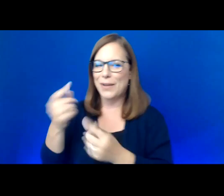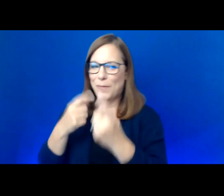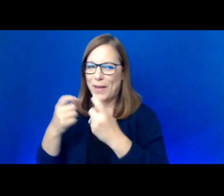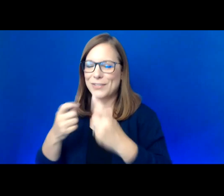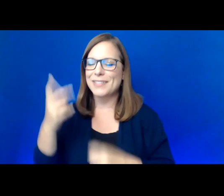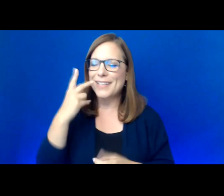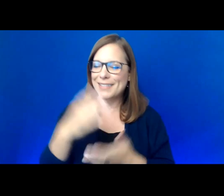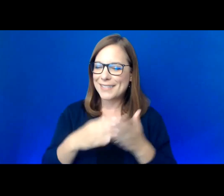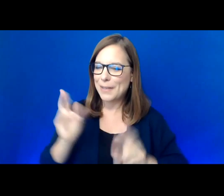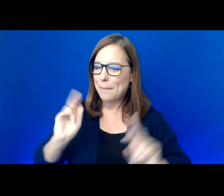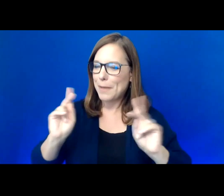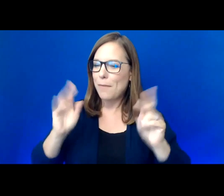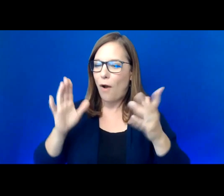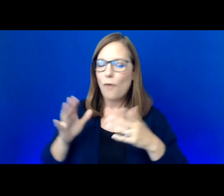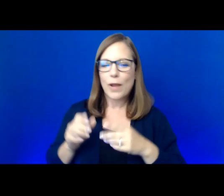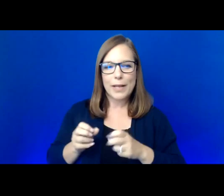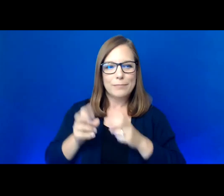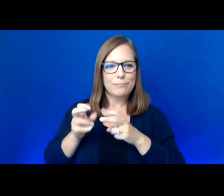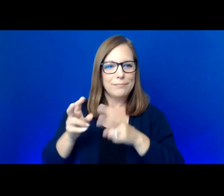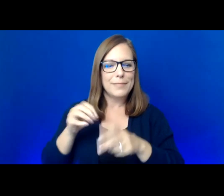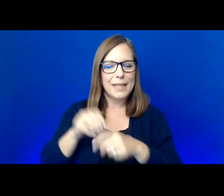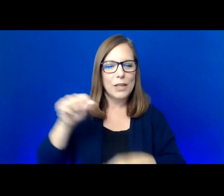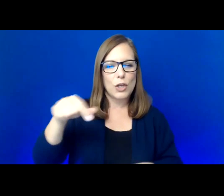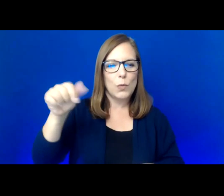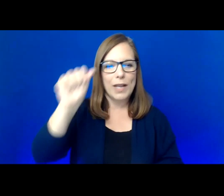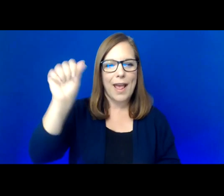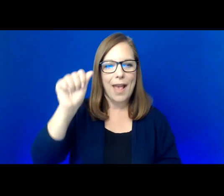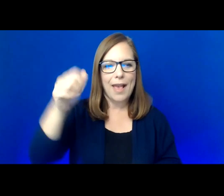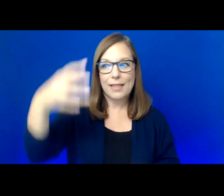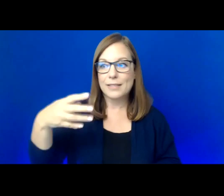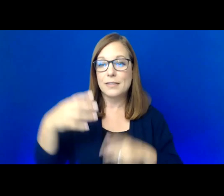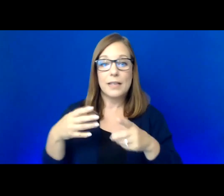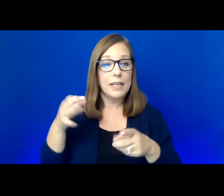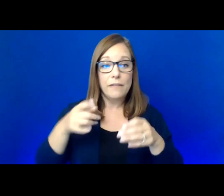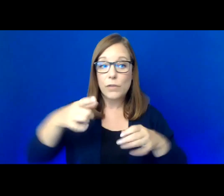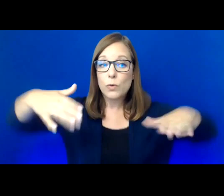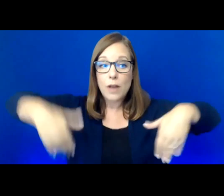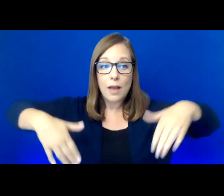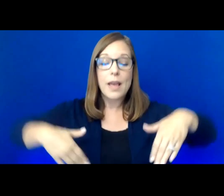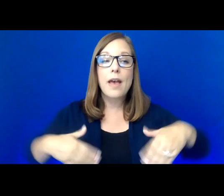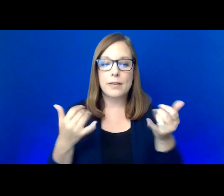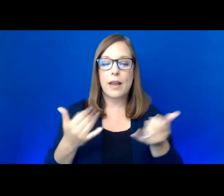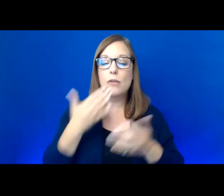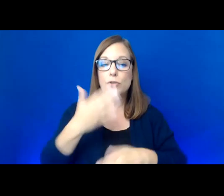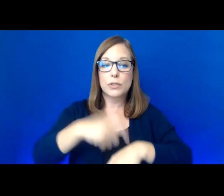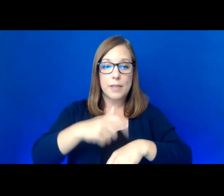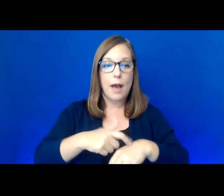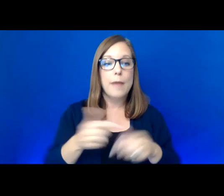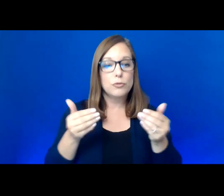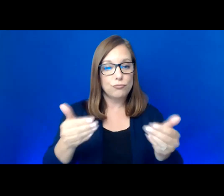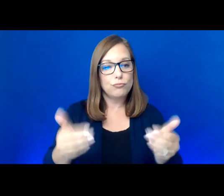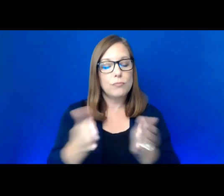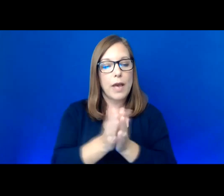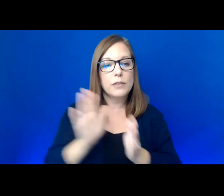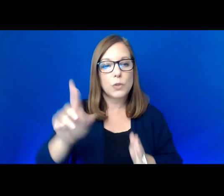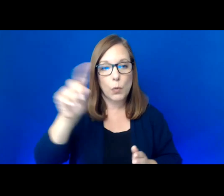their questions and comments into the Q&A. If not, this is a great time to do that. And certainly feel free to use that raise